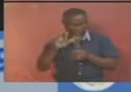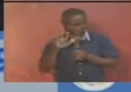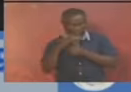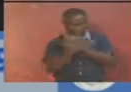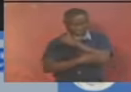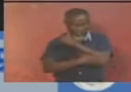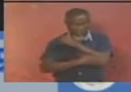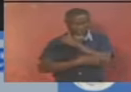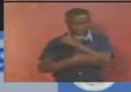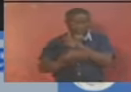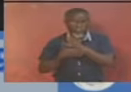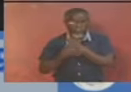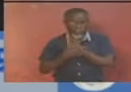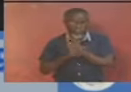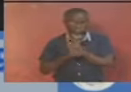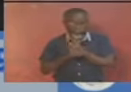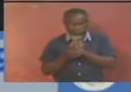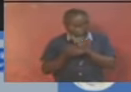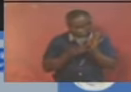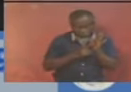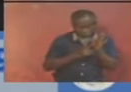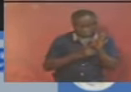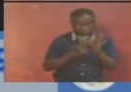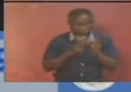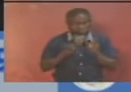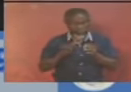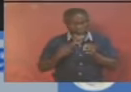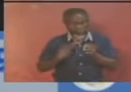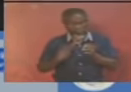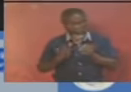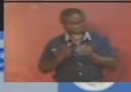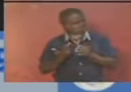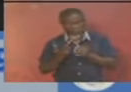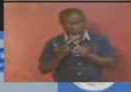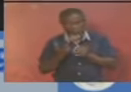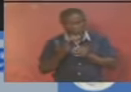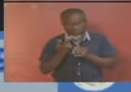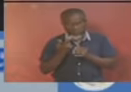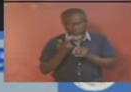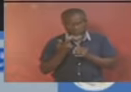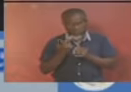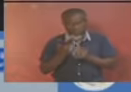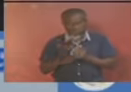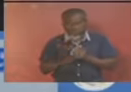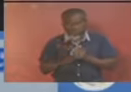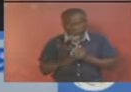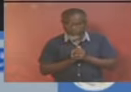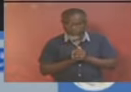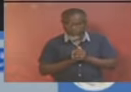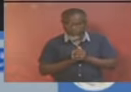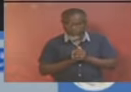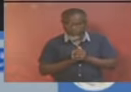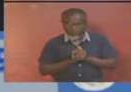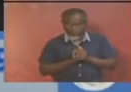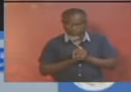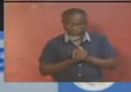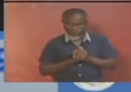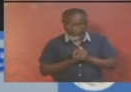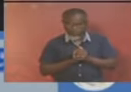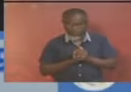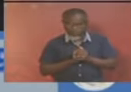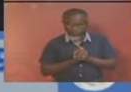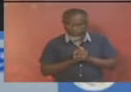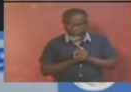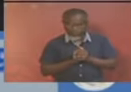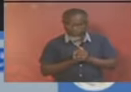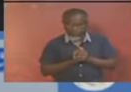that report, it's about 545,000 reported cases, and this is in our situation report